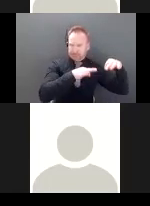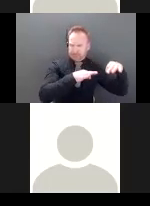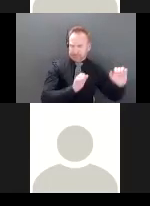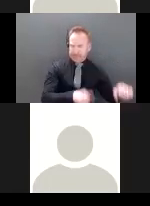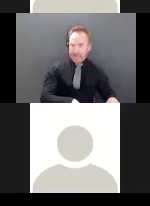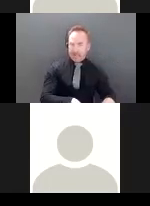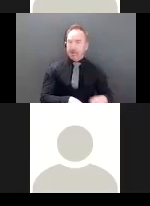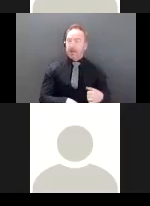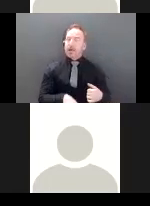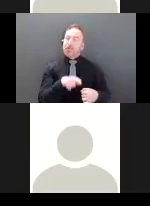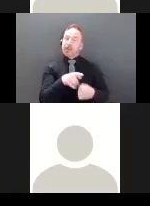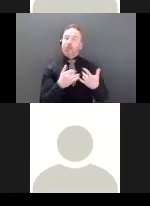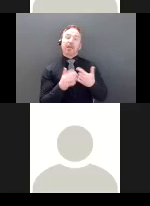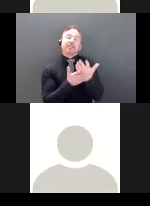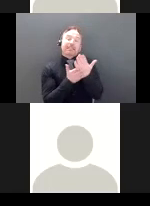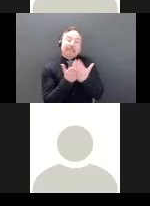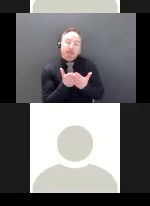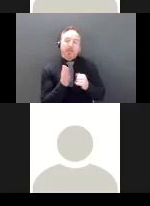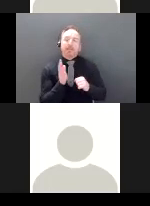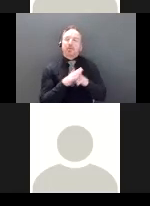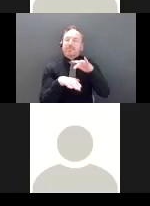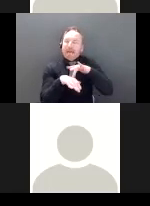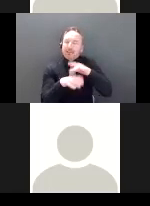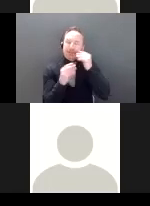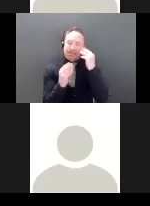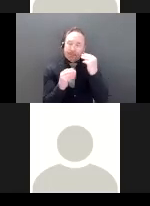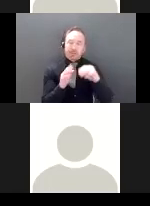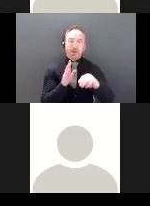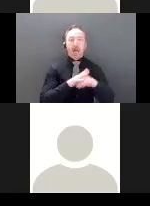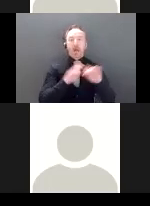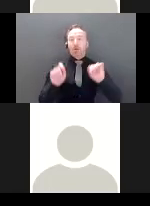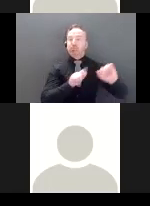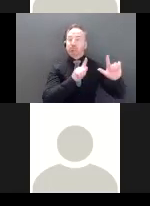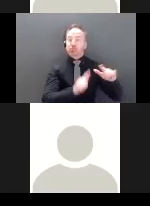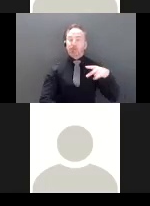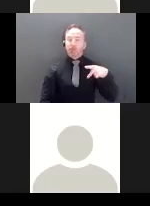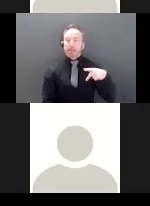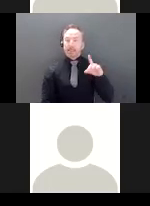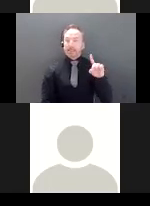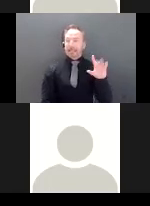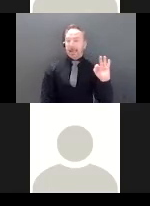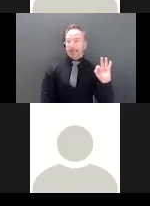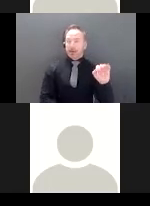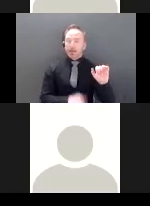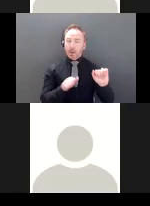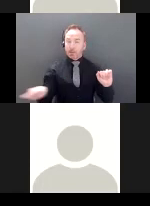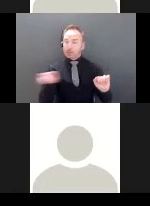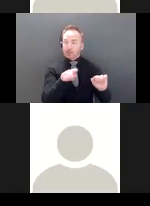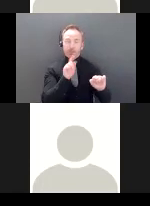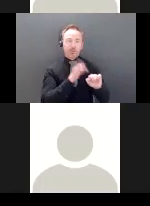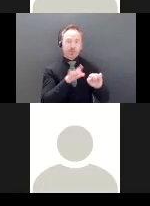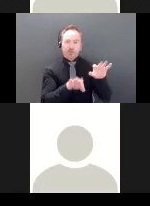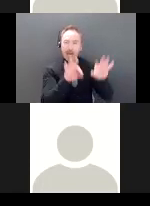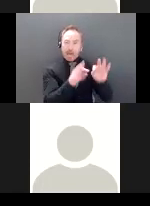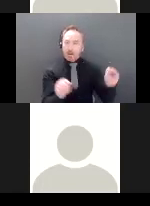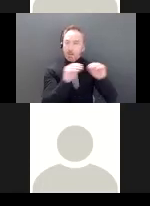so you can see them on the PDF afterwards of how to go and get those reports and get more data and more information on any of those. We're